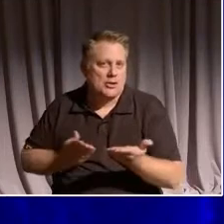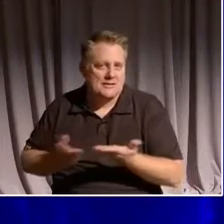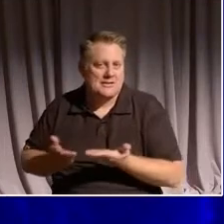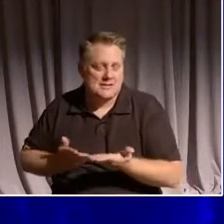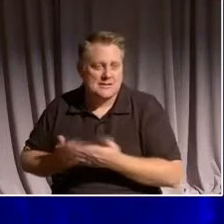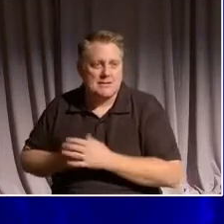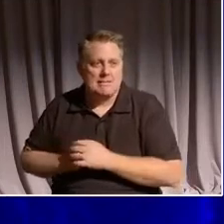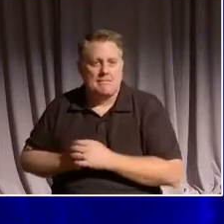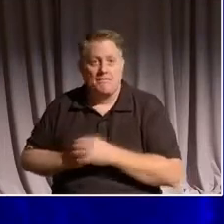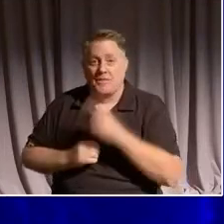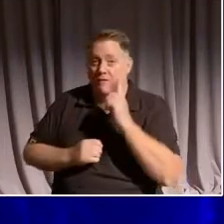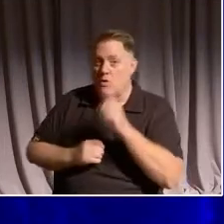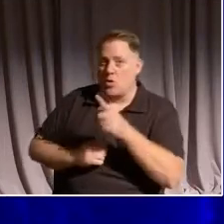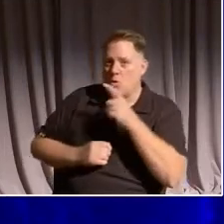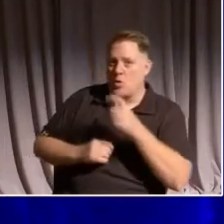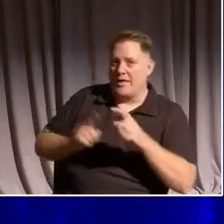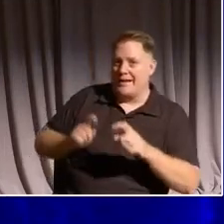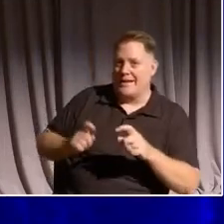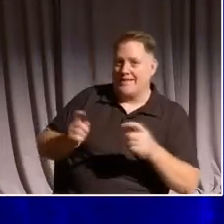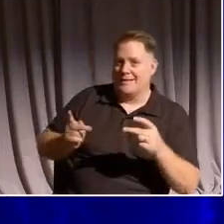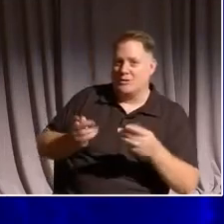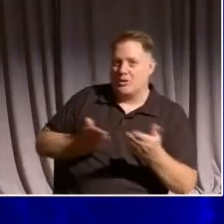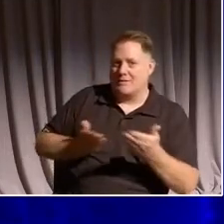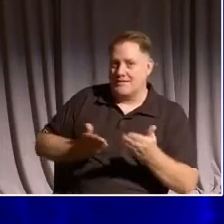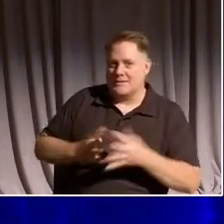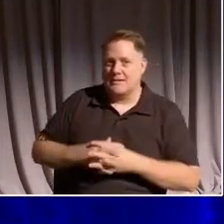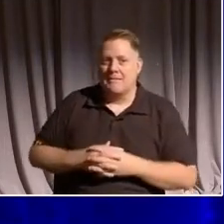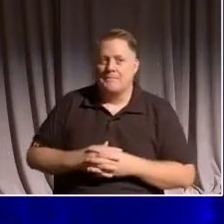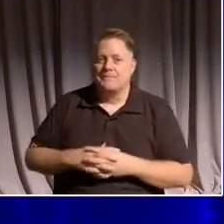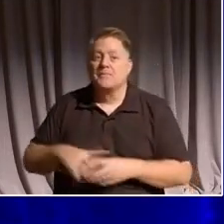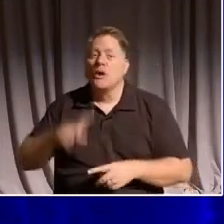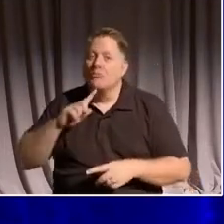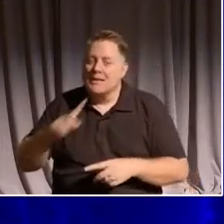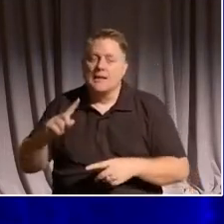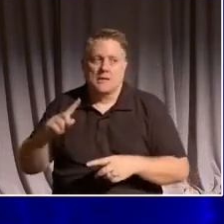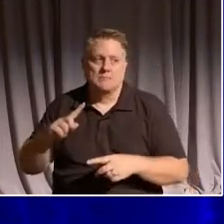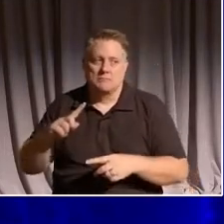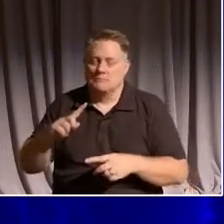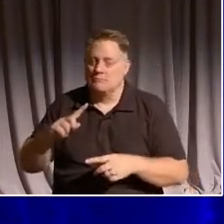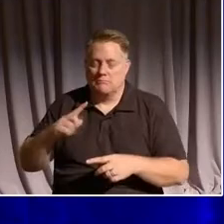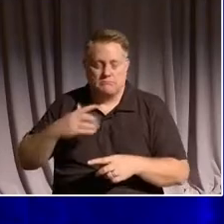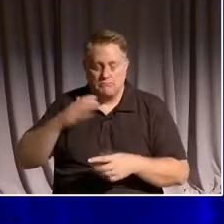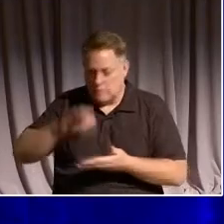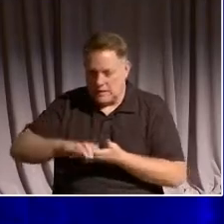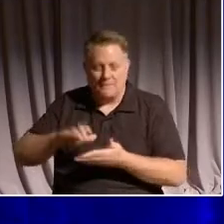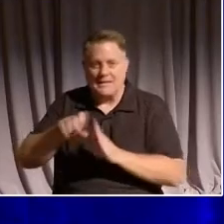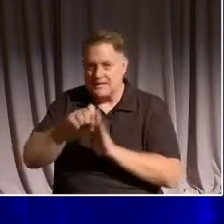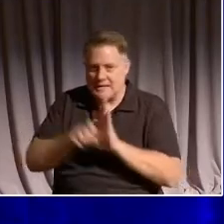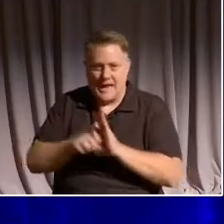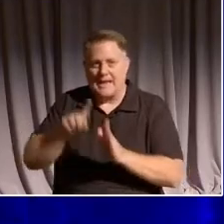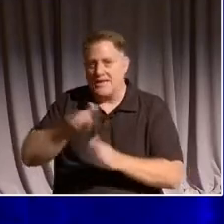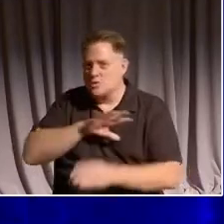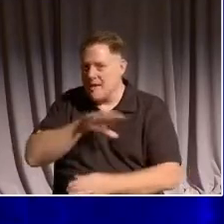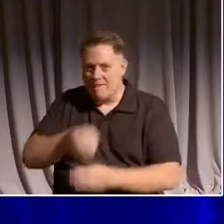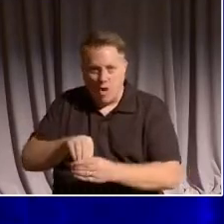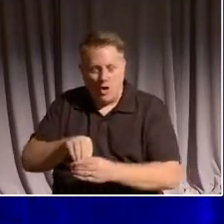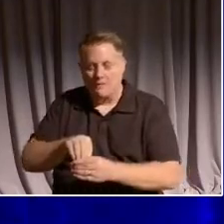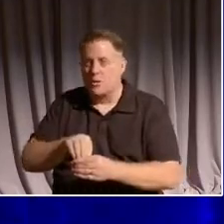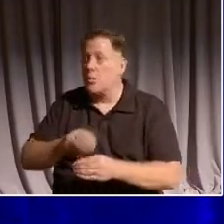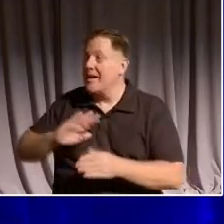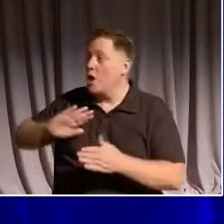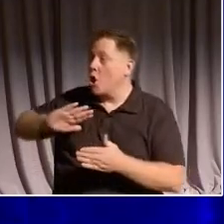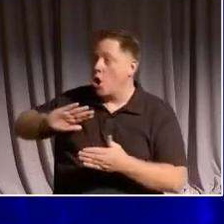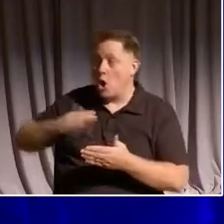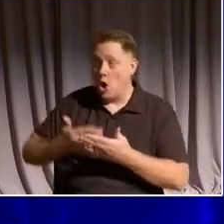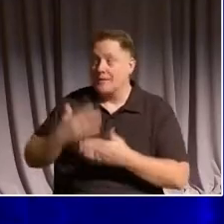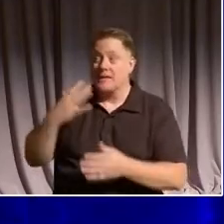for those of us that need those services. And I really think that the state needs to get involved, and we all need to get involved